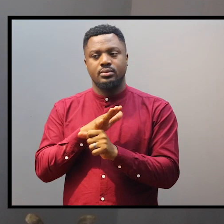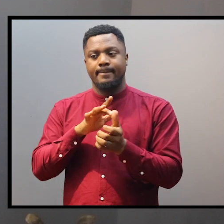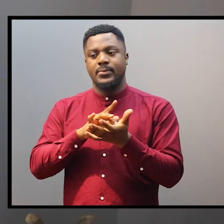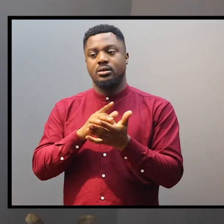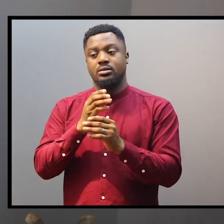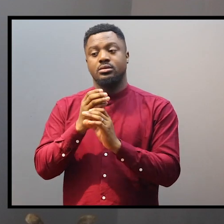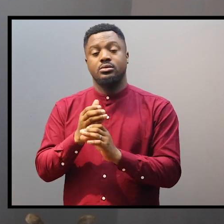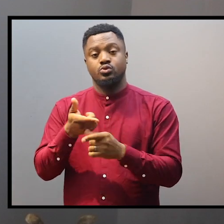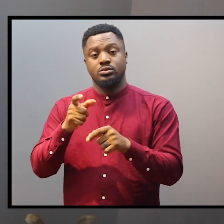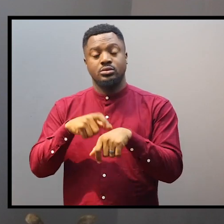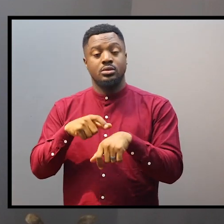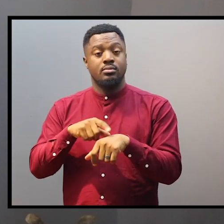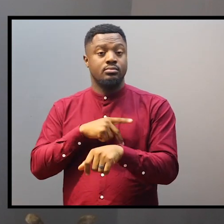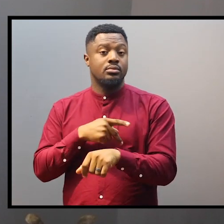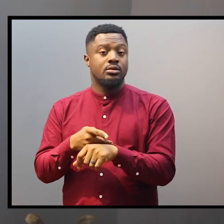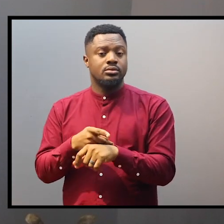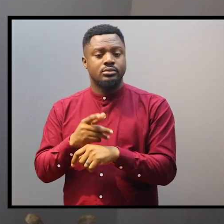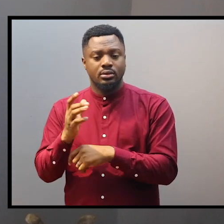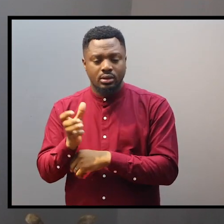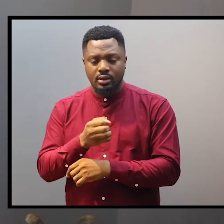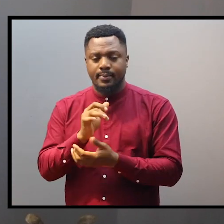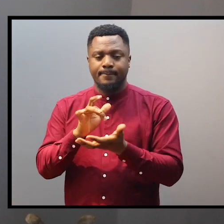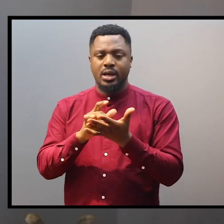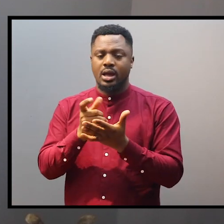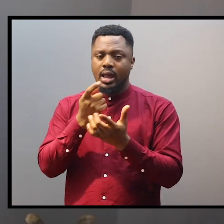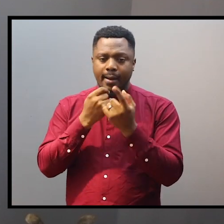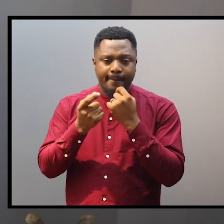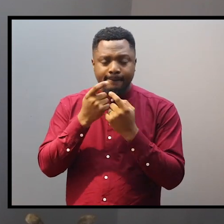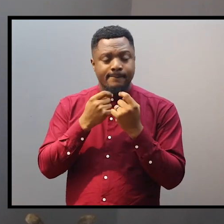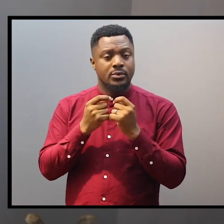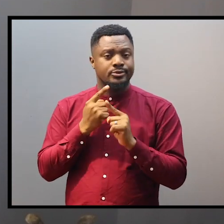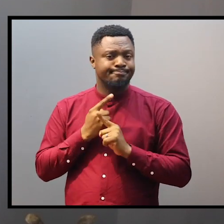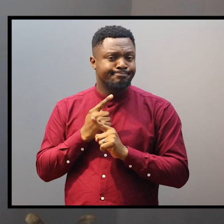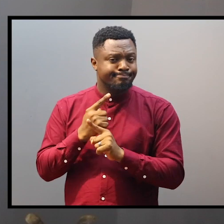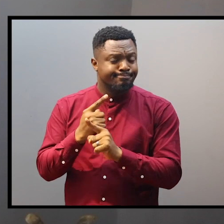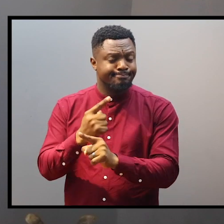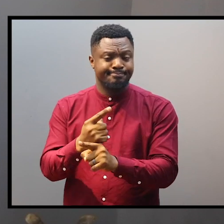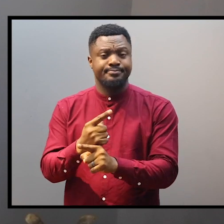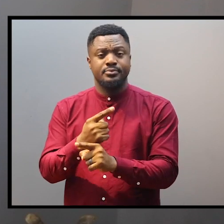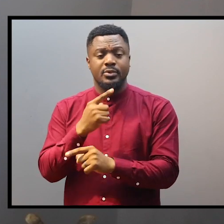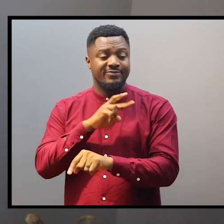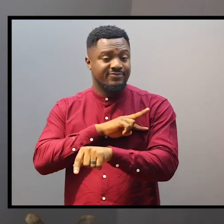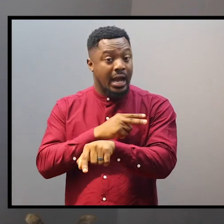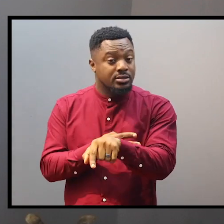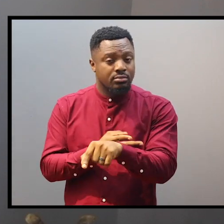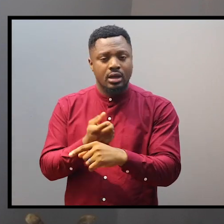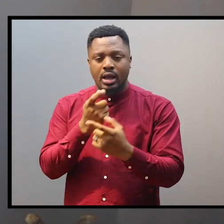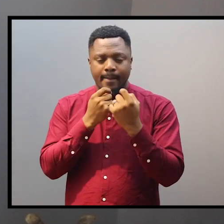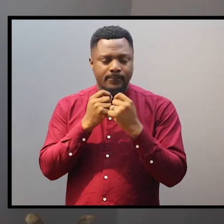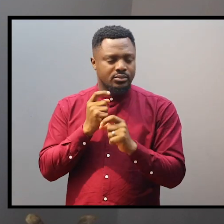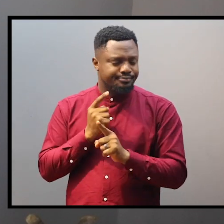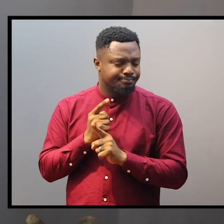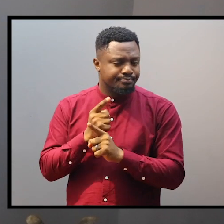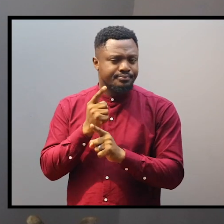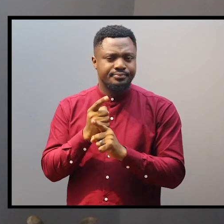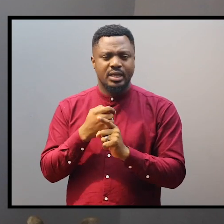full medical care during pregnancy. Take the prenatal and during pregnancy vitamins that are